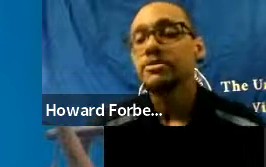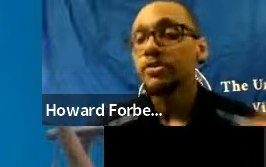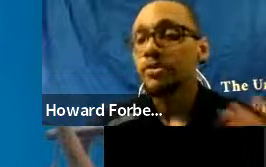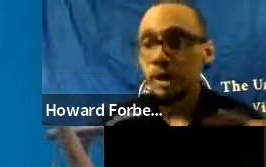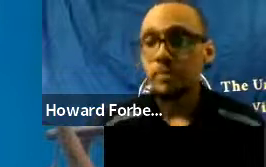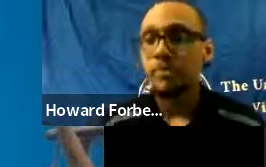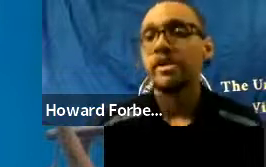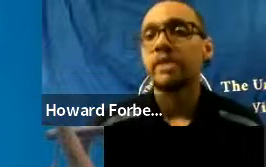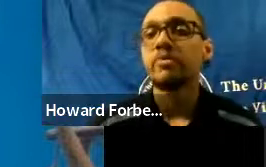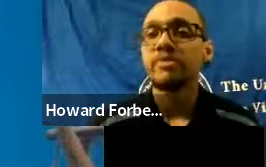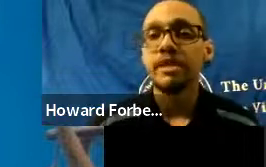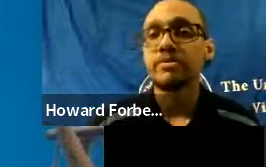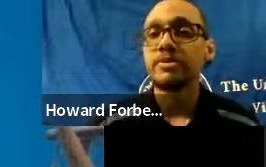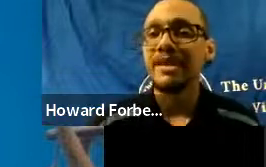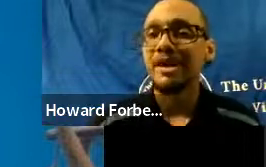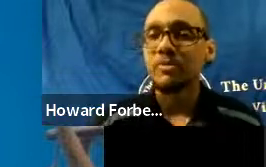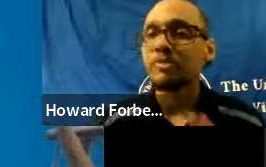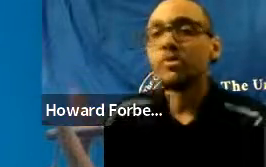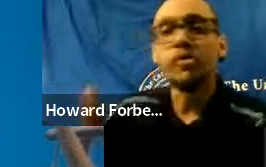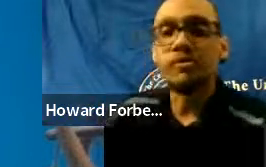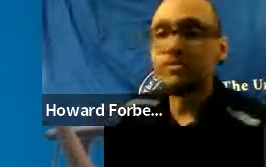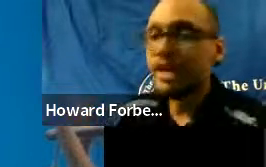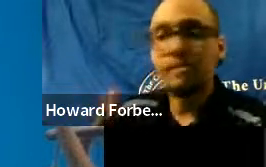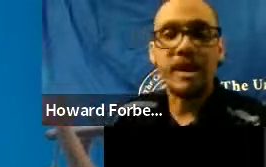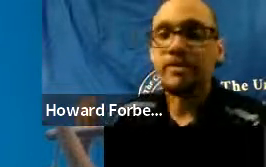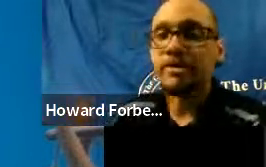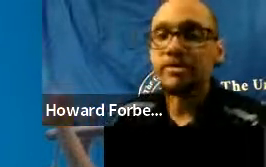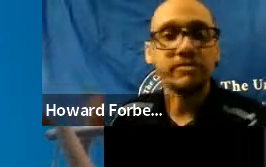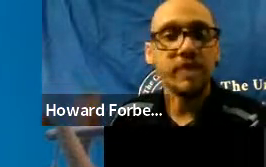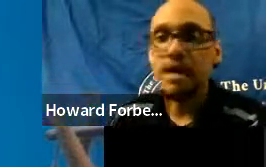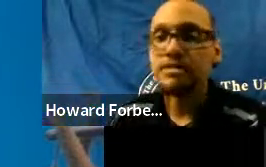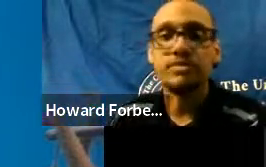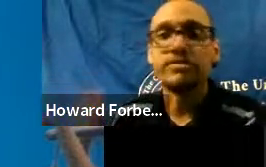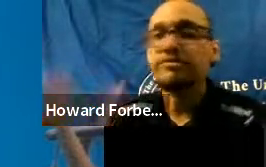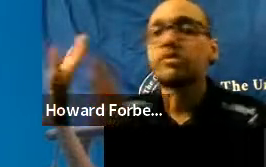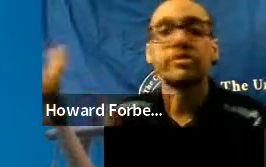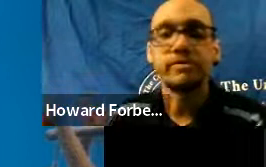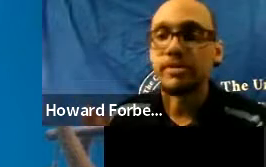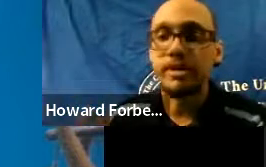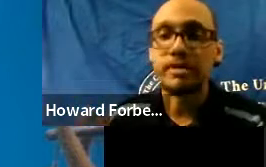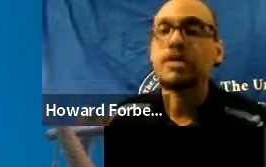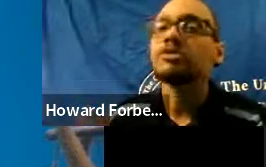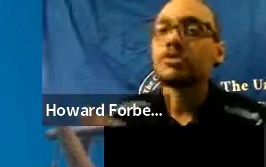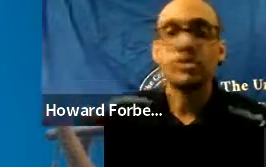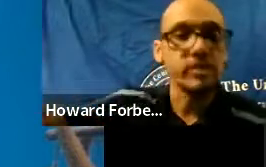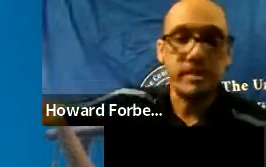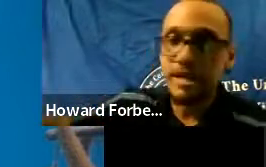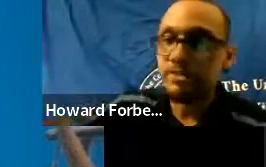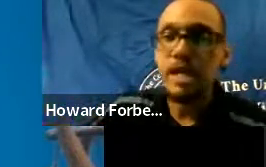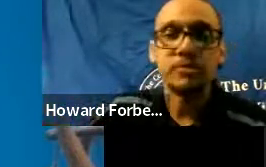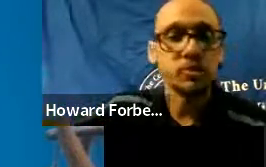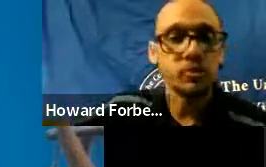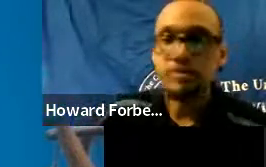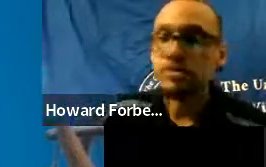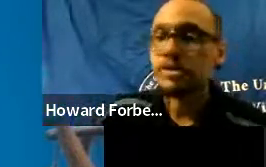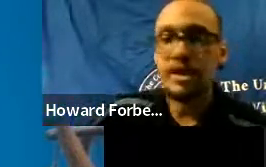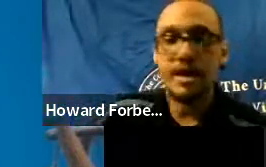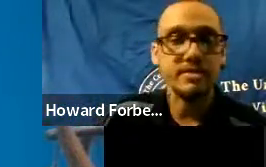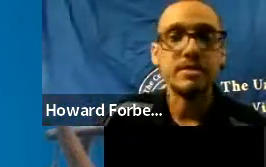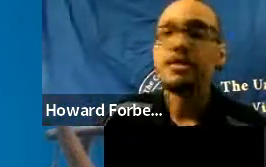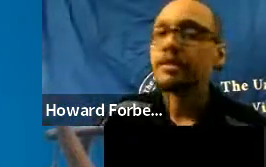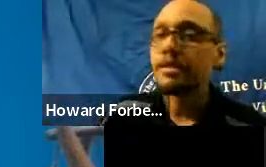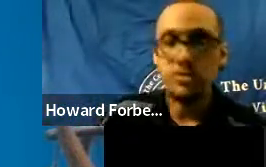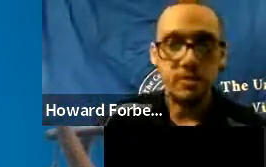afford that. So through our program, we've been able to help remove that barrier of cost. Don't even worry about that. Just go to the dive shop, show up,